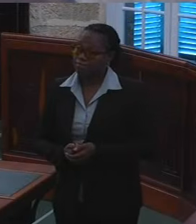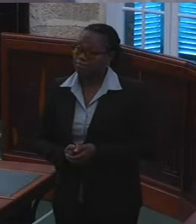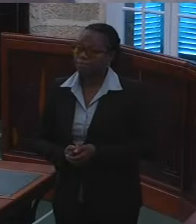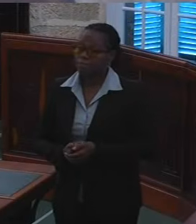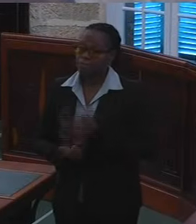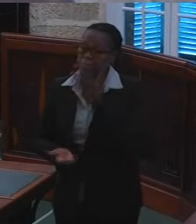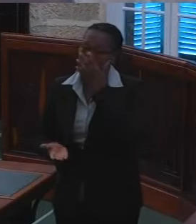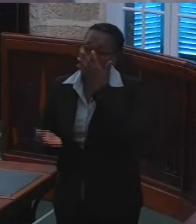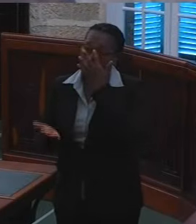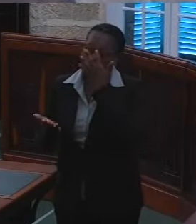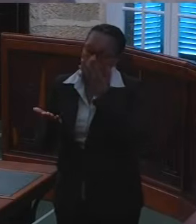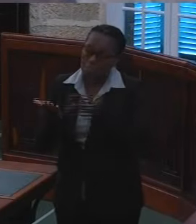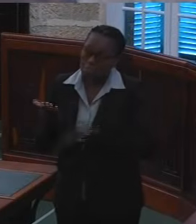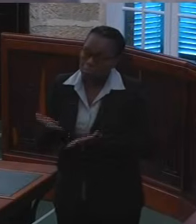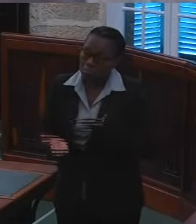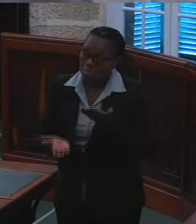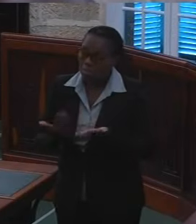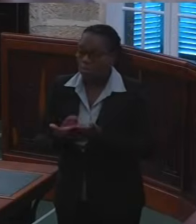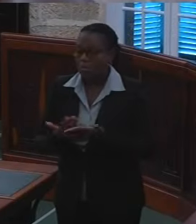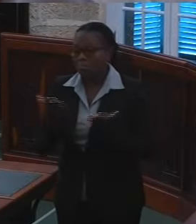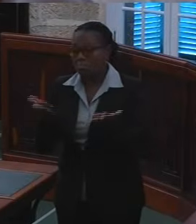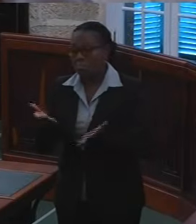It may be a maid in the hospital.